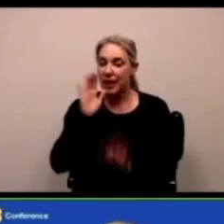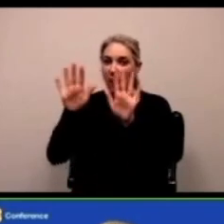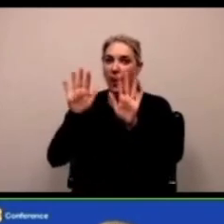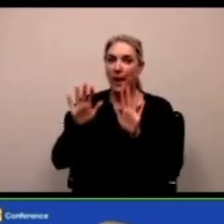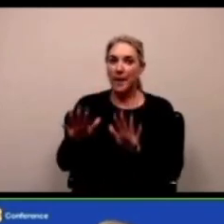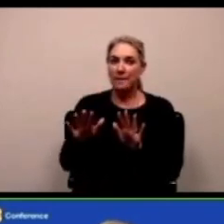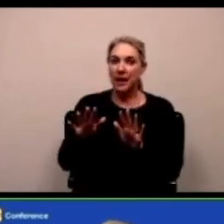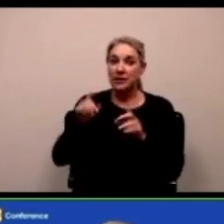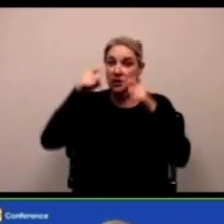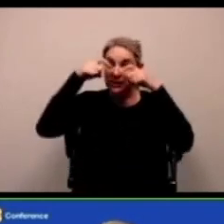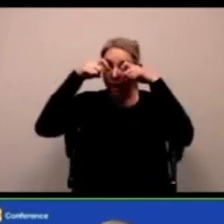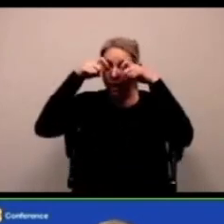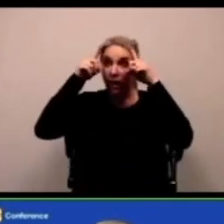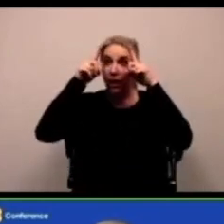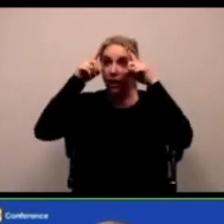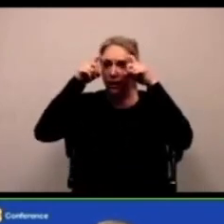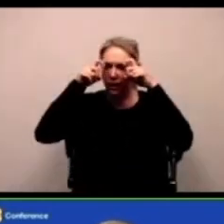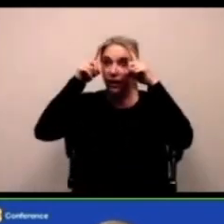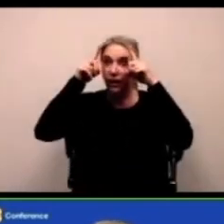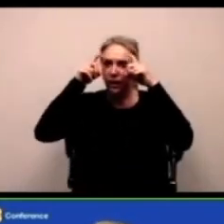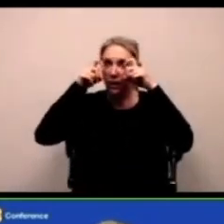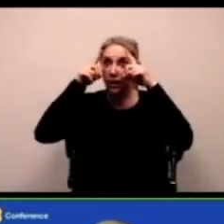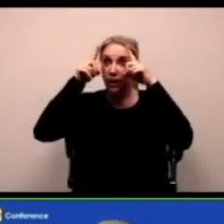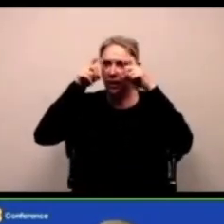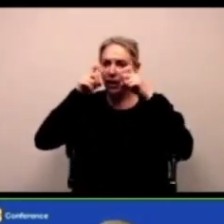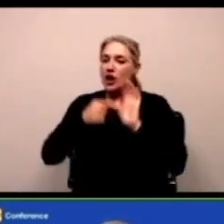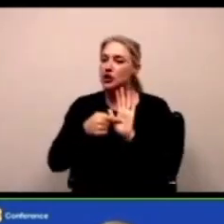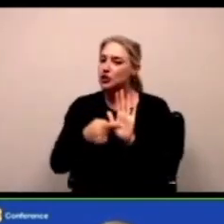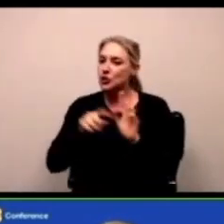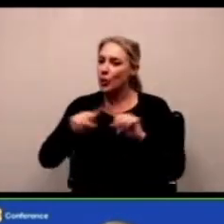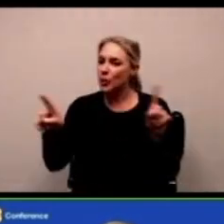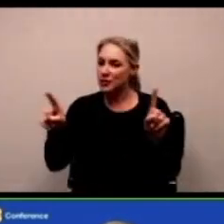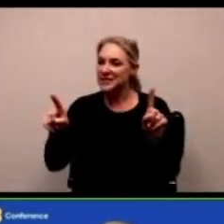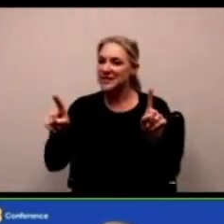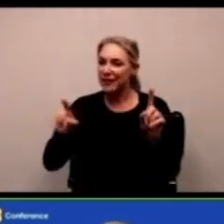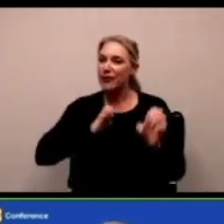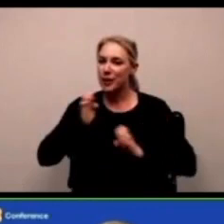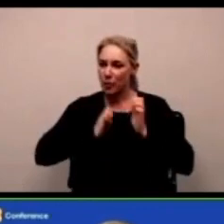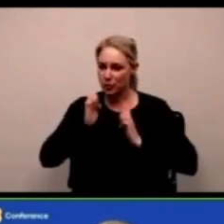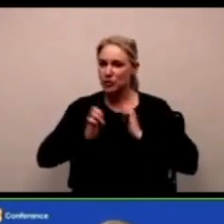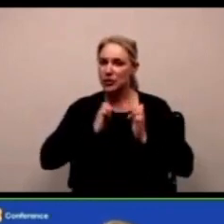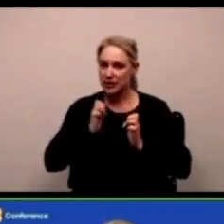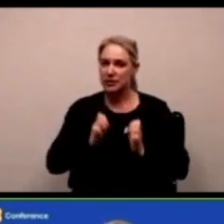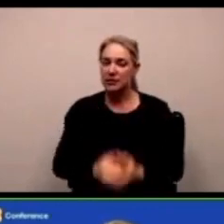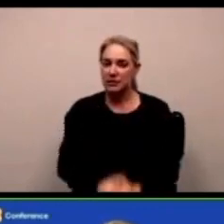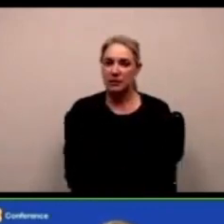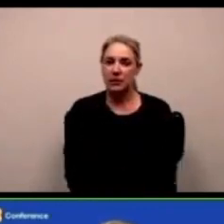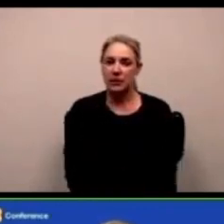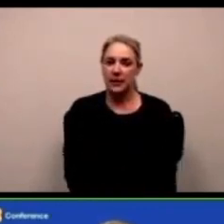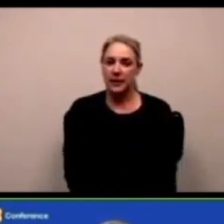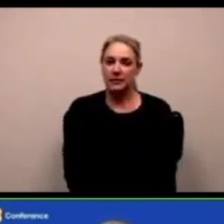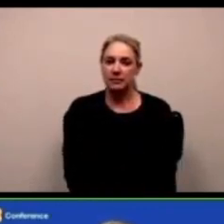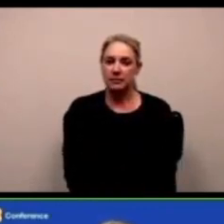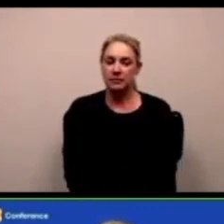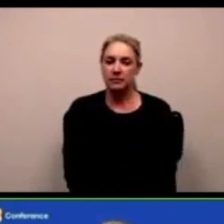moving eyebrows around using a rubber band. Sometimes, it just really changed the expression a lot.